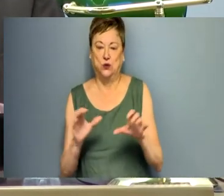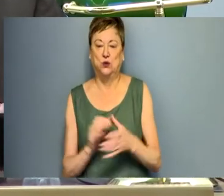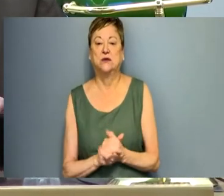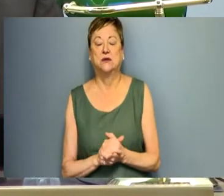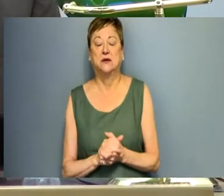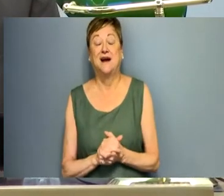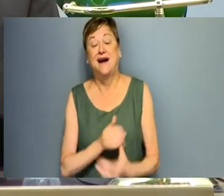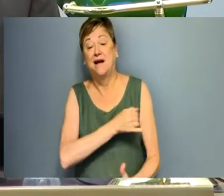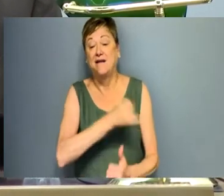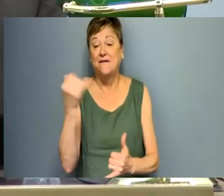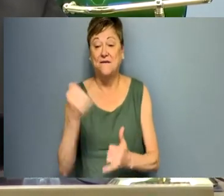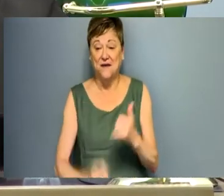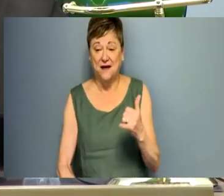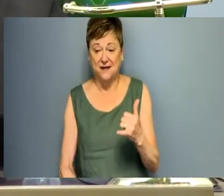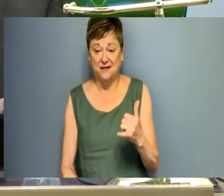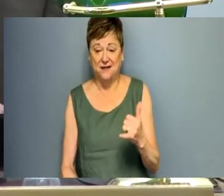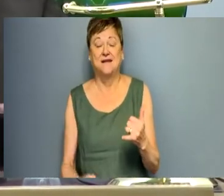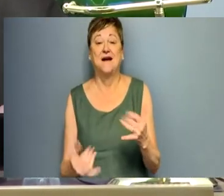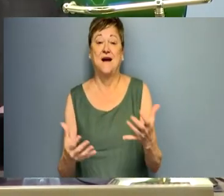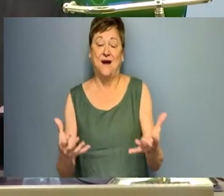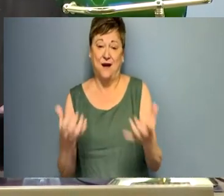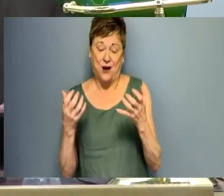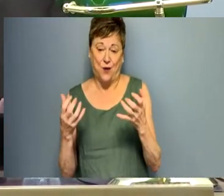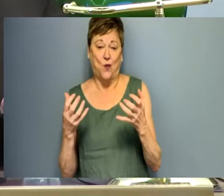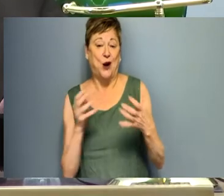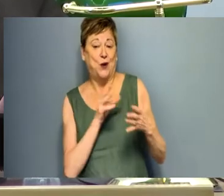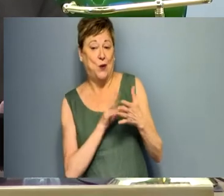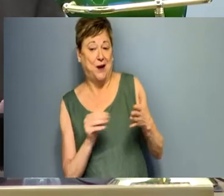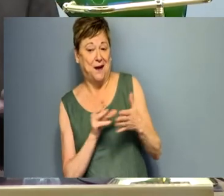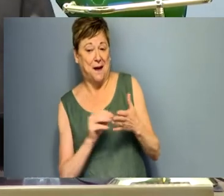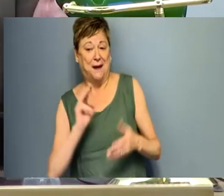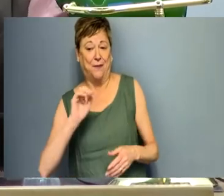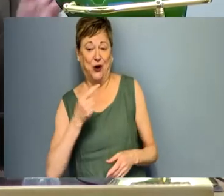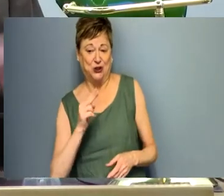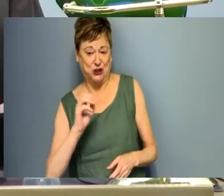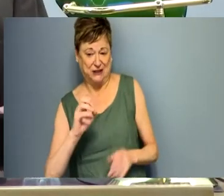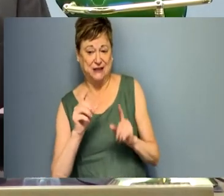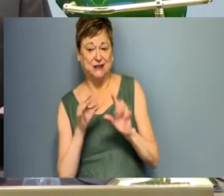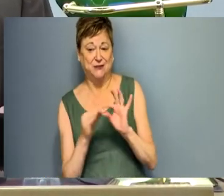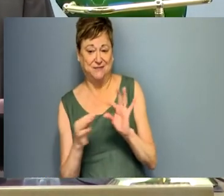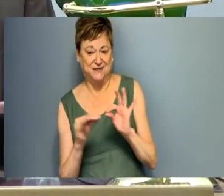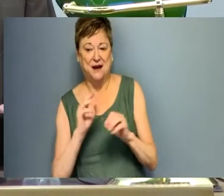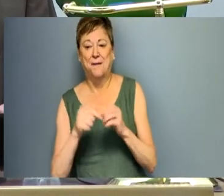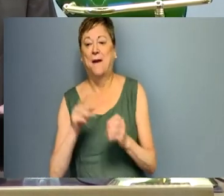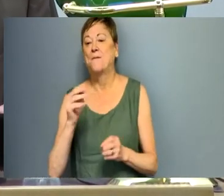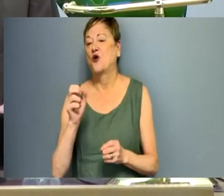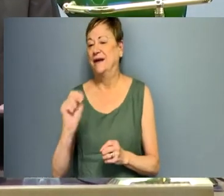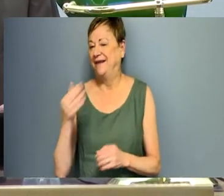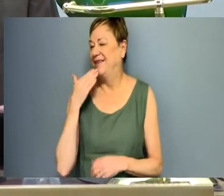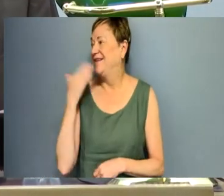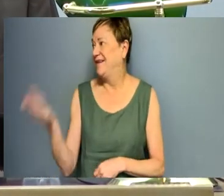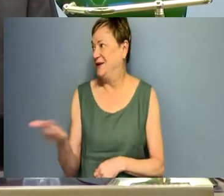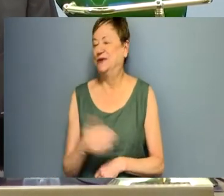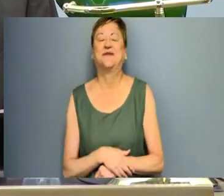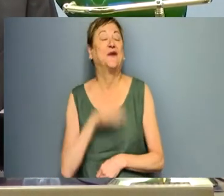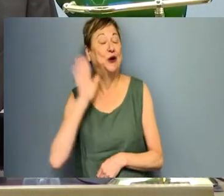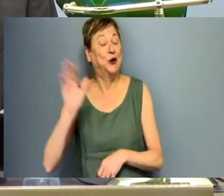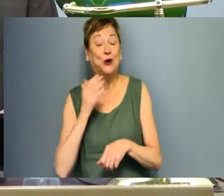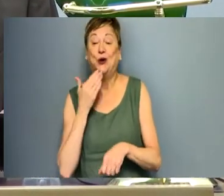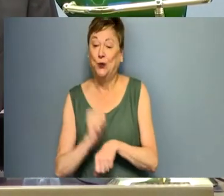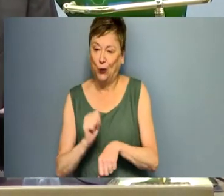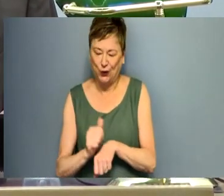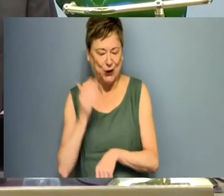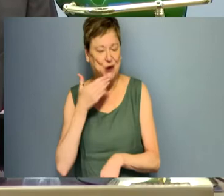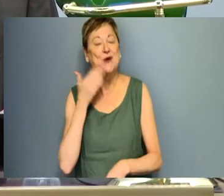And finally, I just want to echo the words from Margie about Maureen. Thank you for your good work. I know you're going